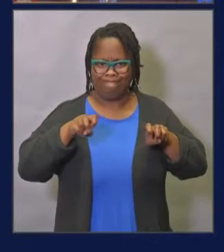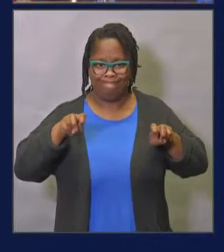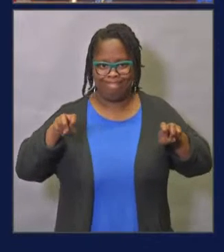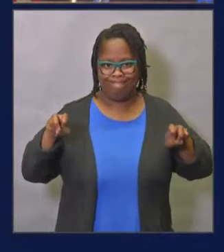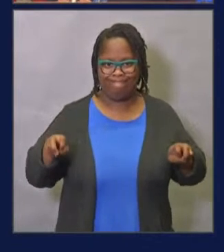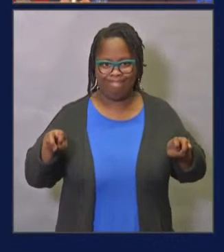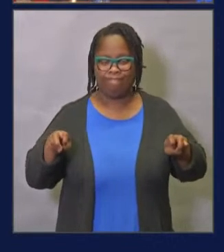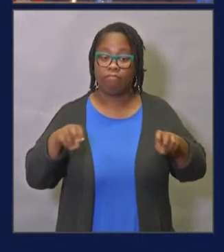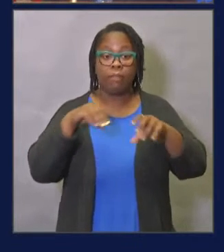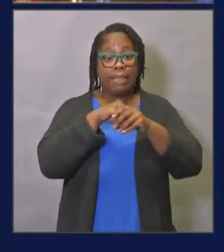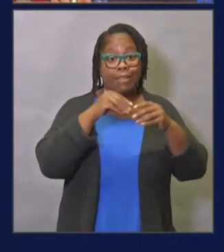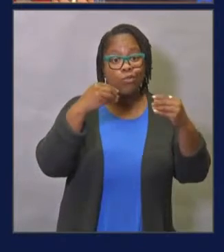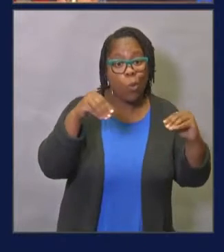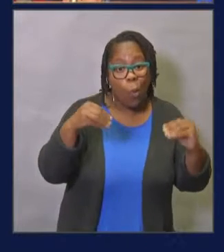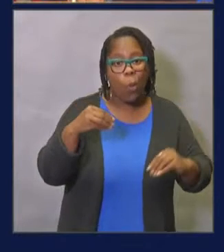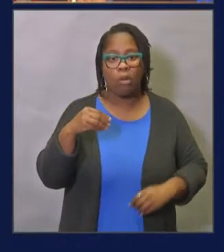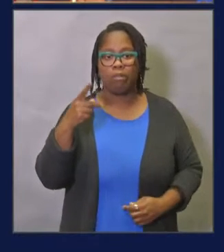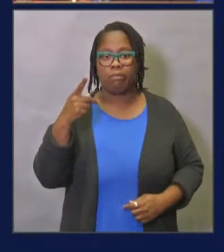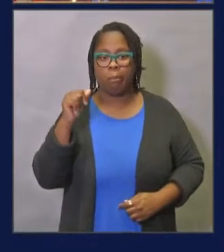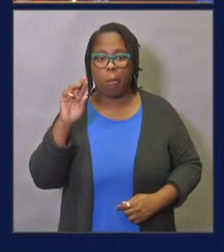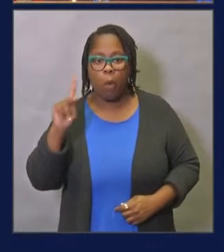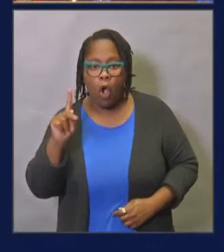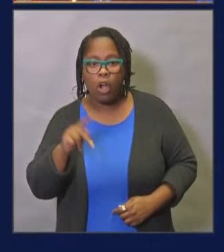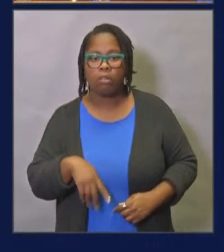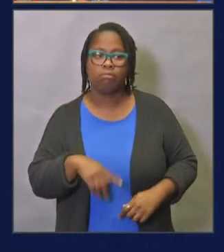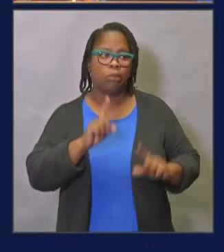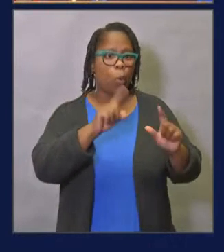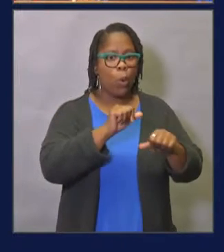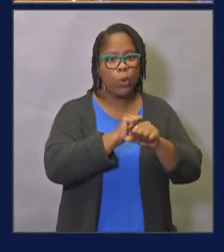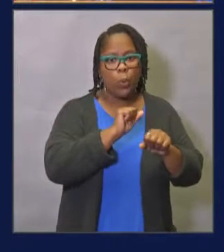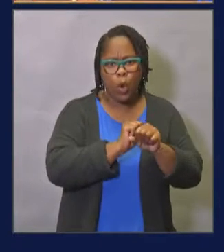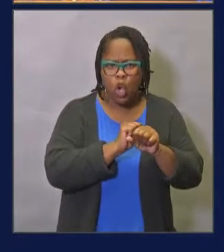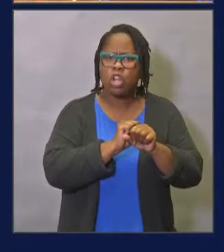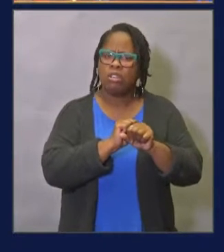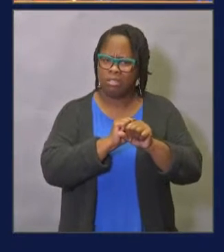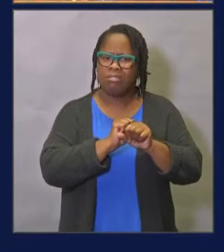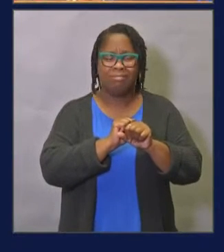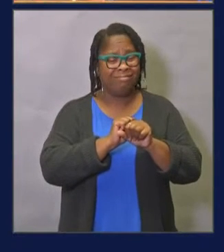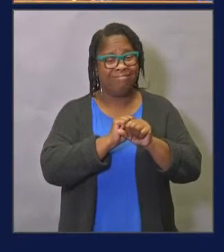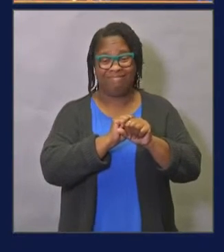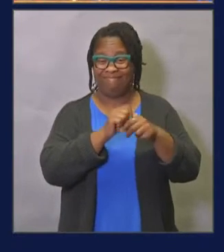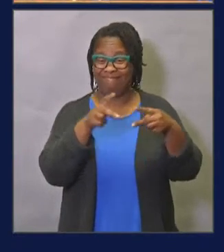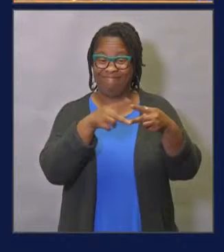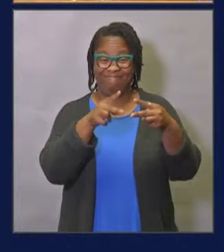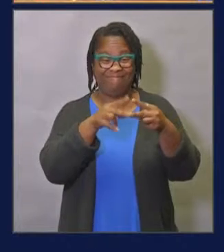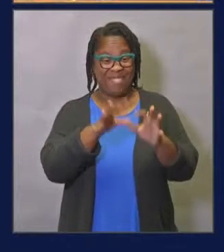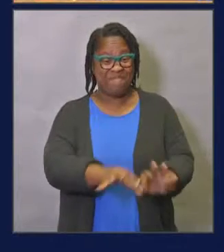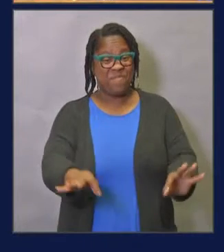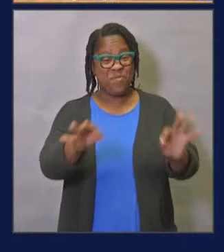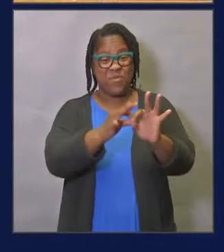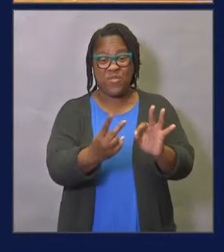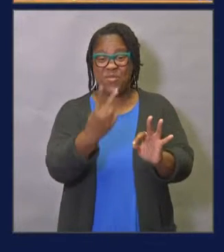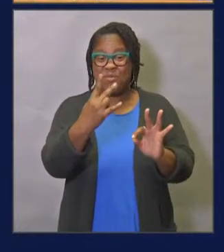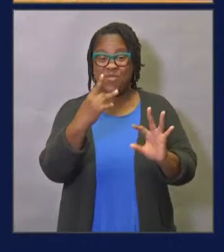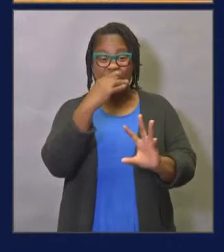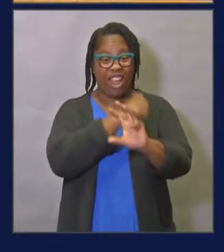you're at a store, a park, or you're going to work, these remain the essential strategies we have for trying not to